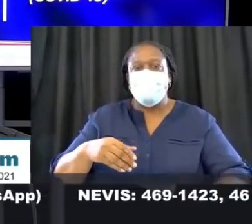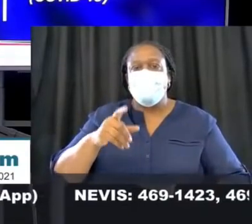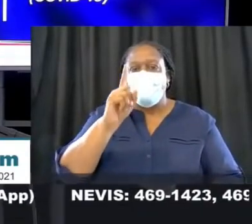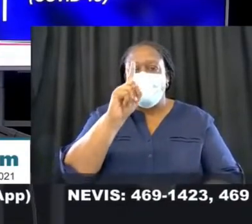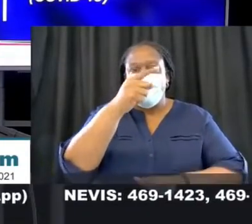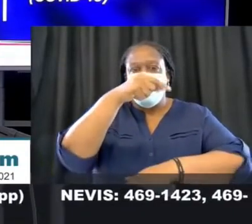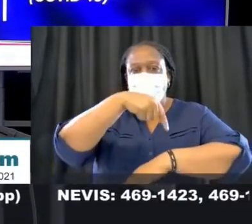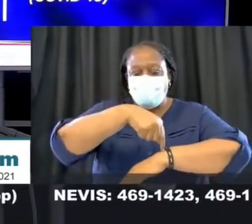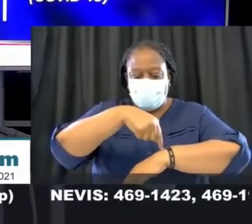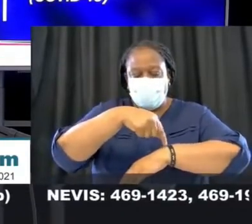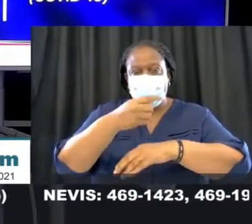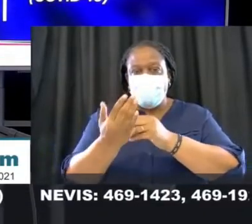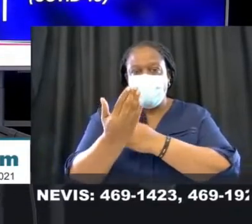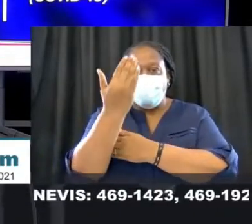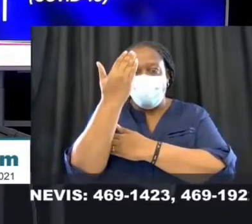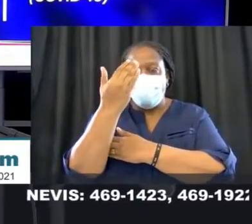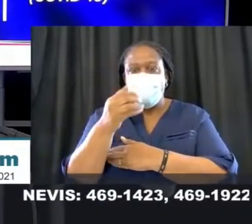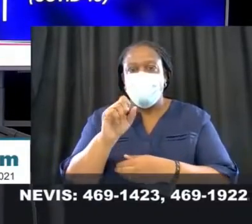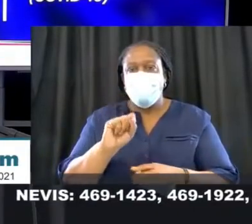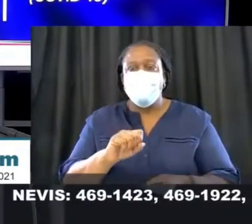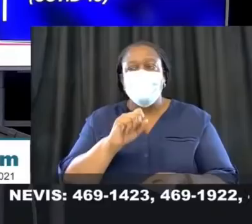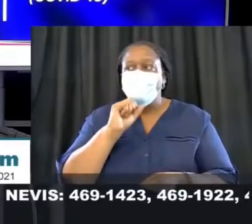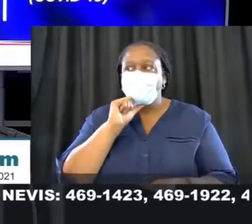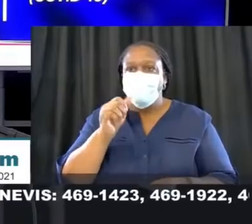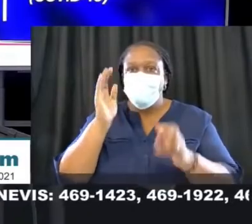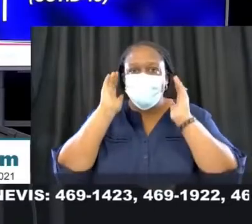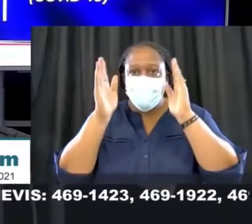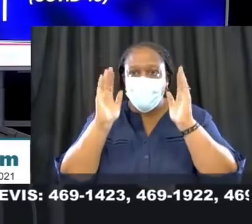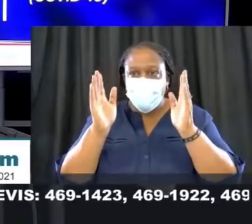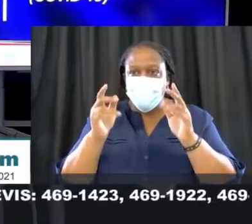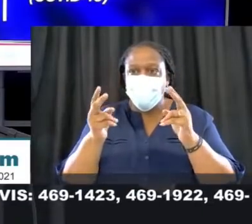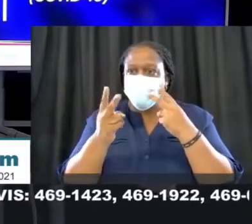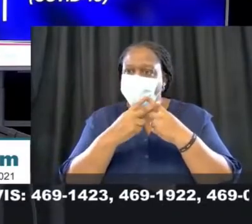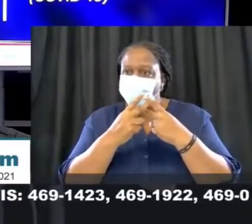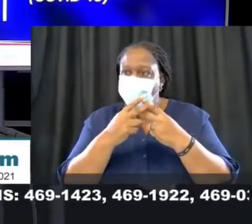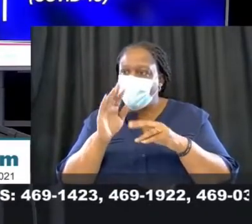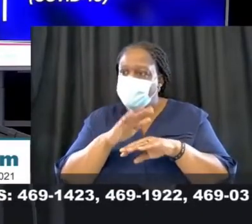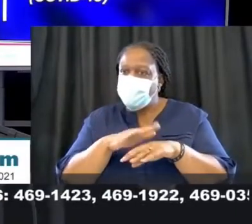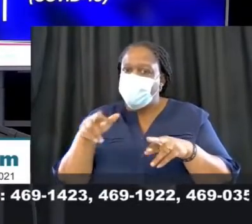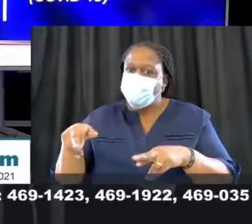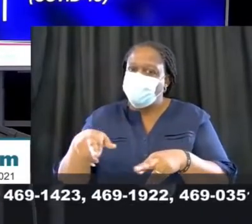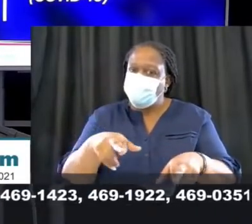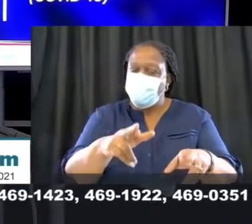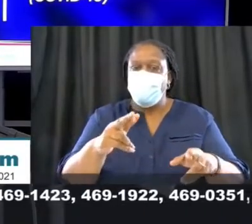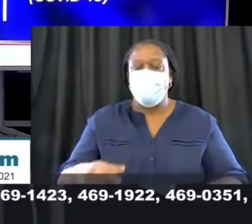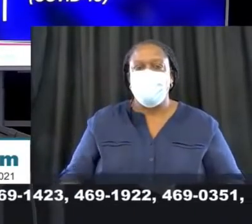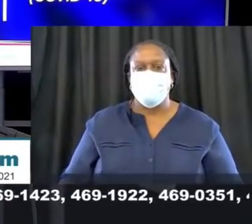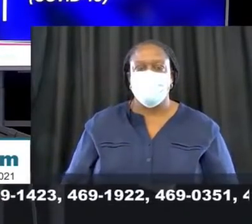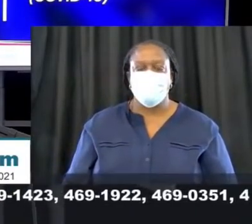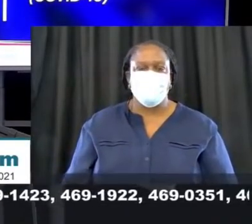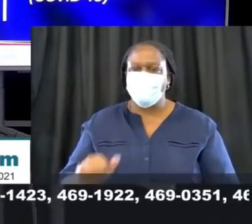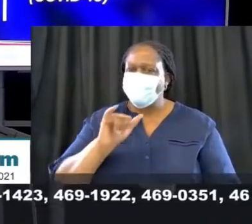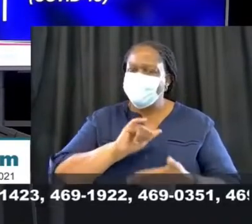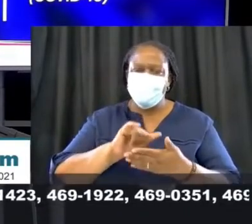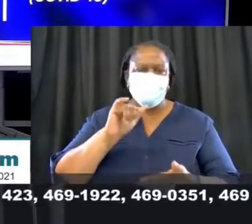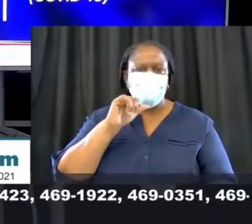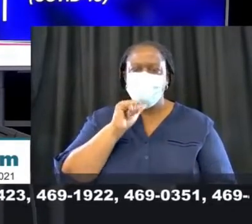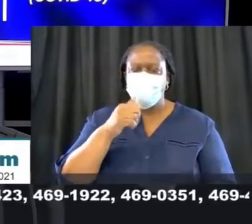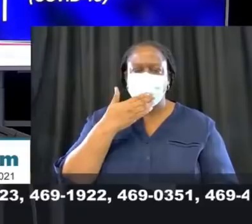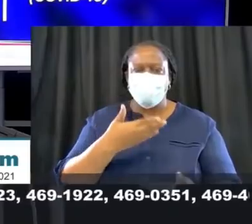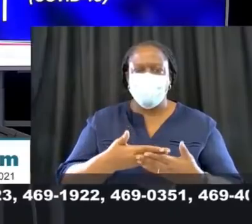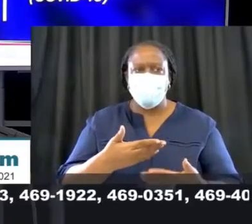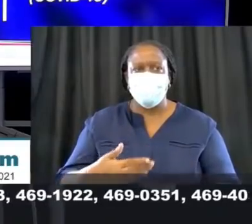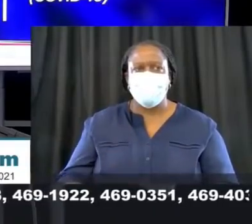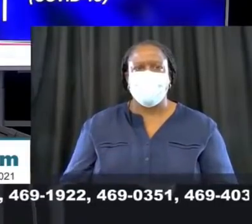curfew without any regard for safety on the road. This despite our many pleadings